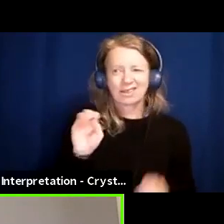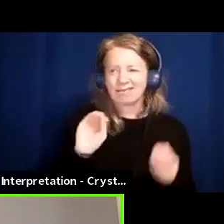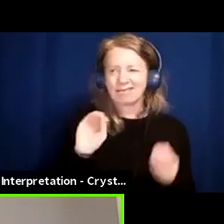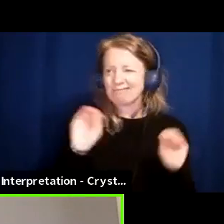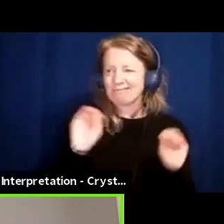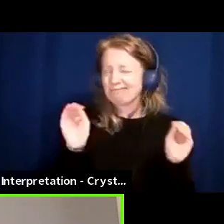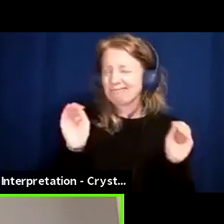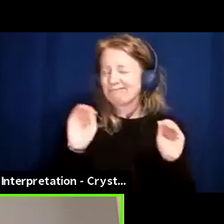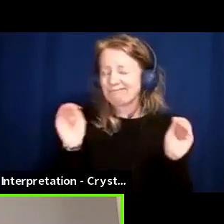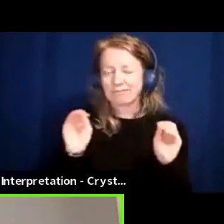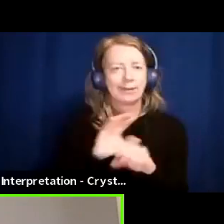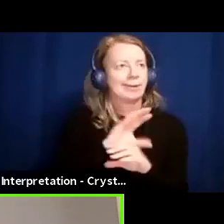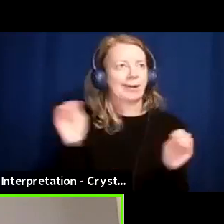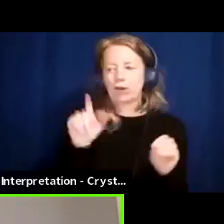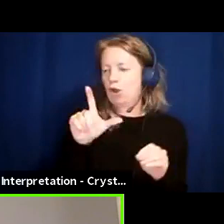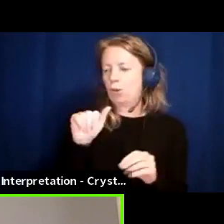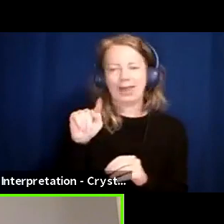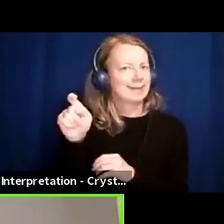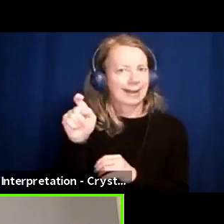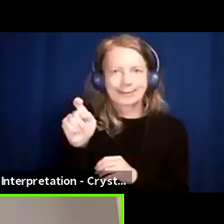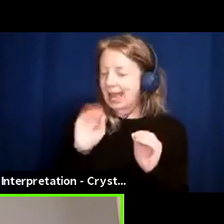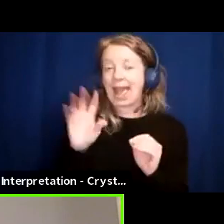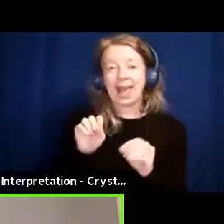course, there's no part of the virus itself. So